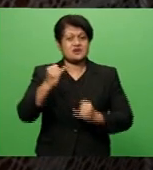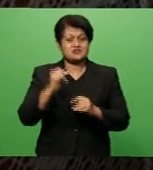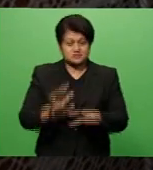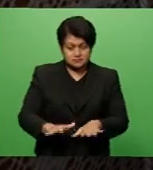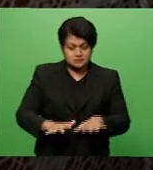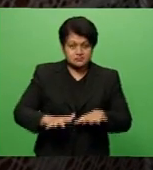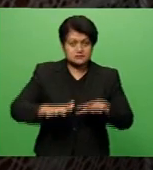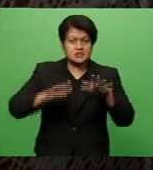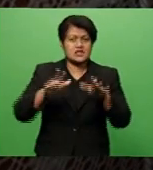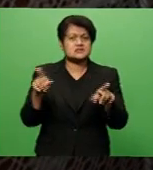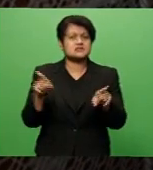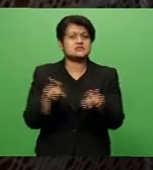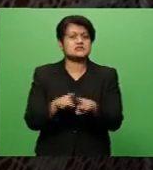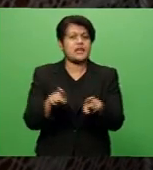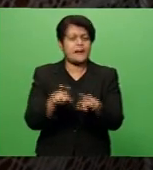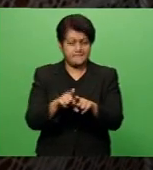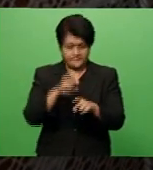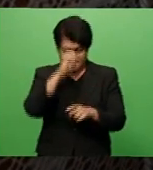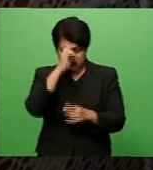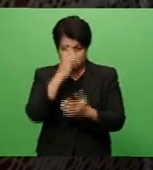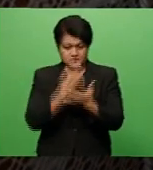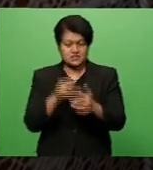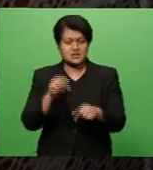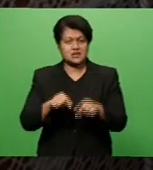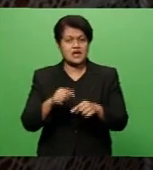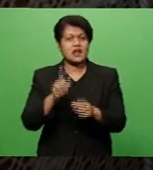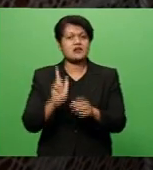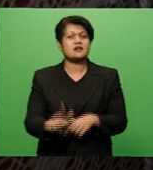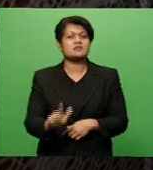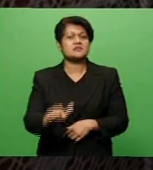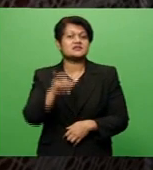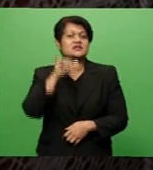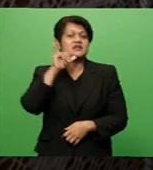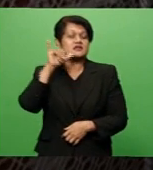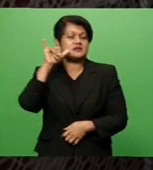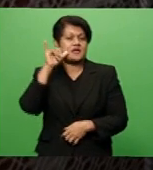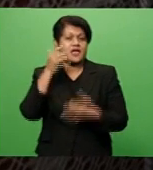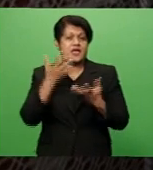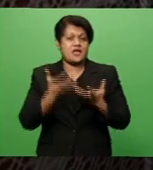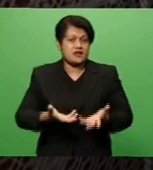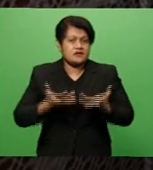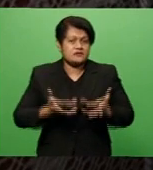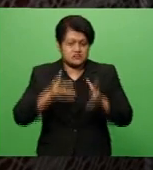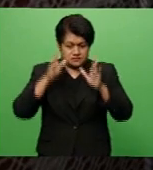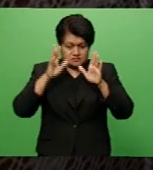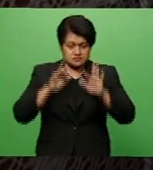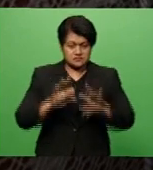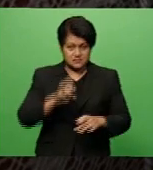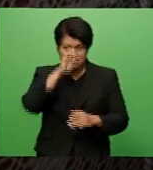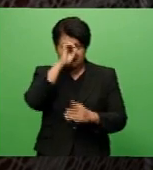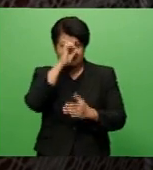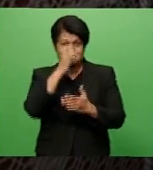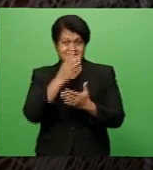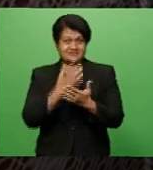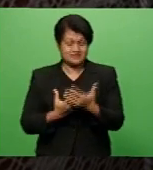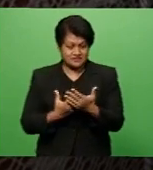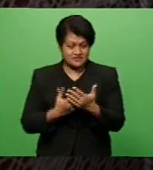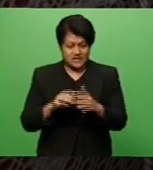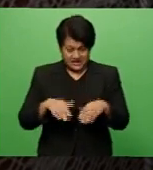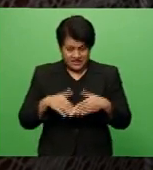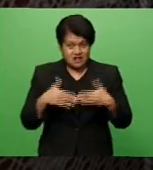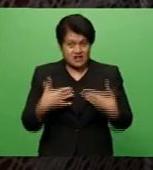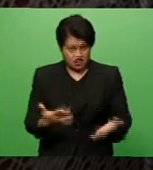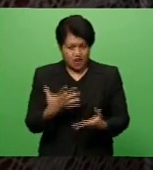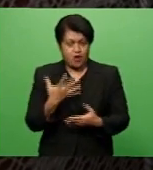we experienced here in Lambasa yesterday. Now, the heavy rain we have been experiencing, rather that we are experiencing right